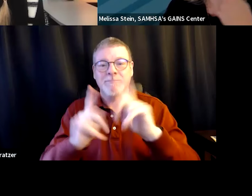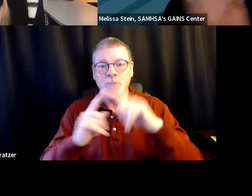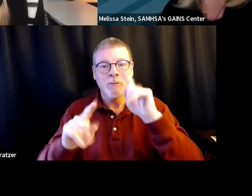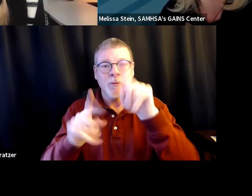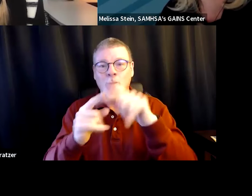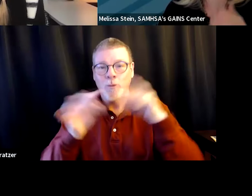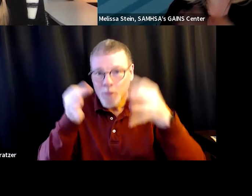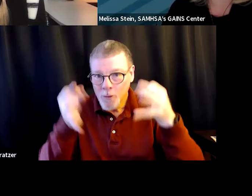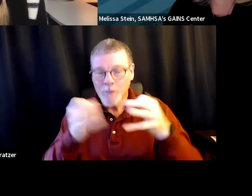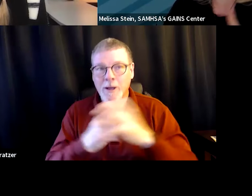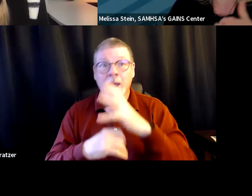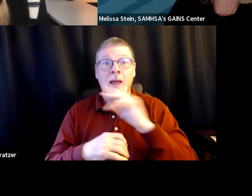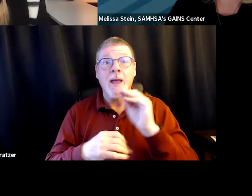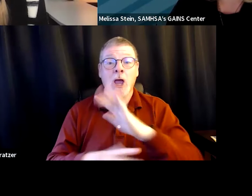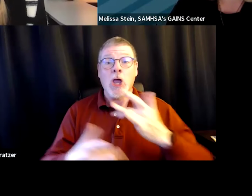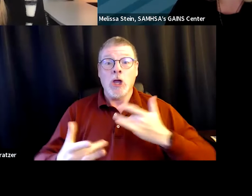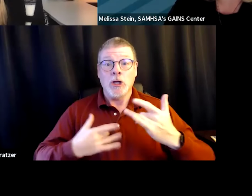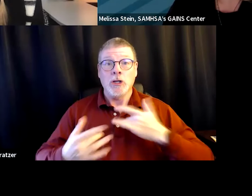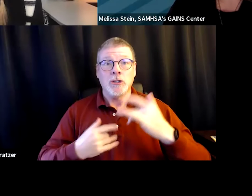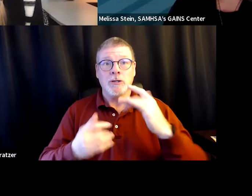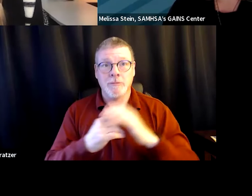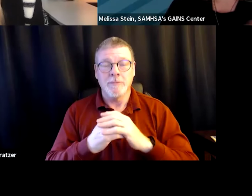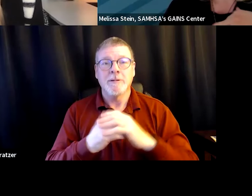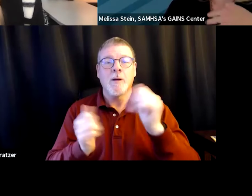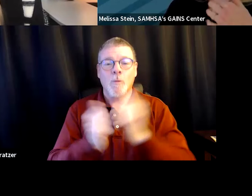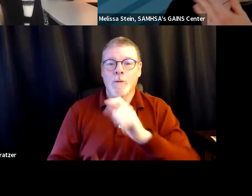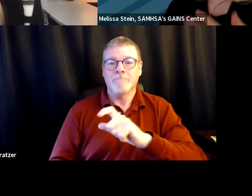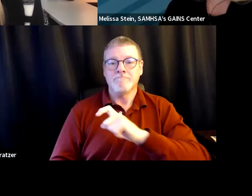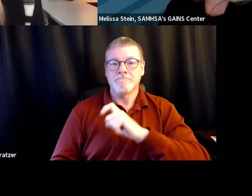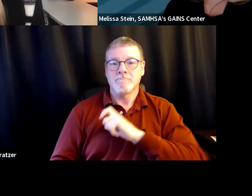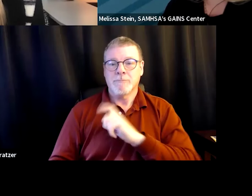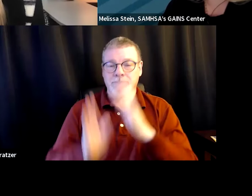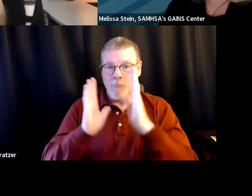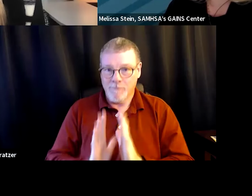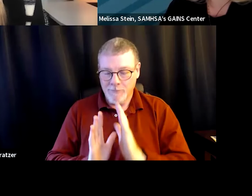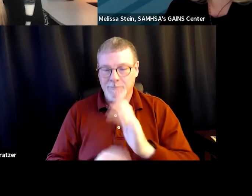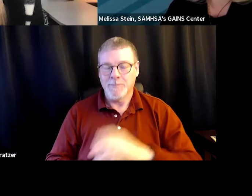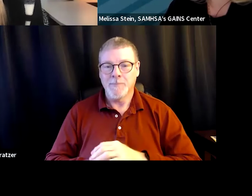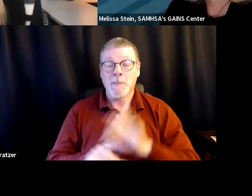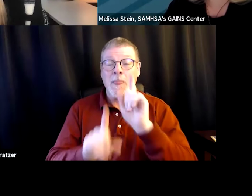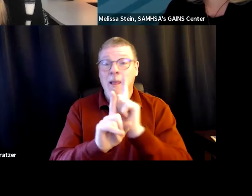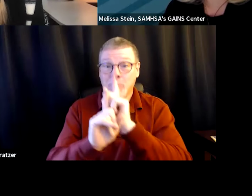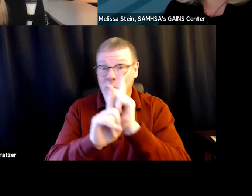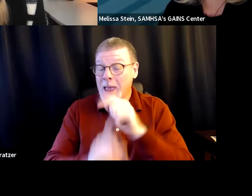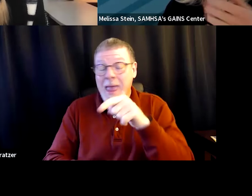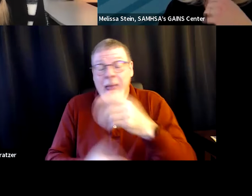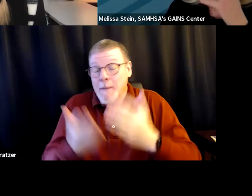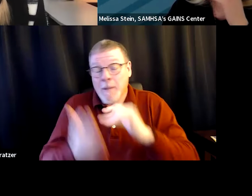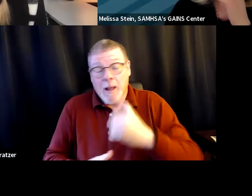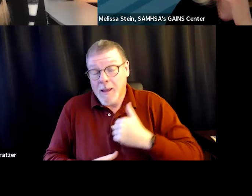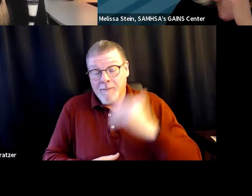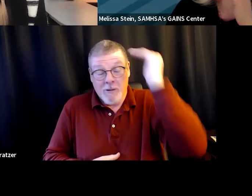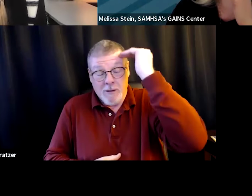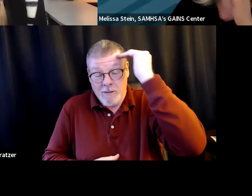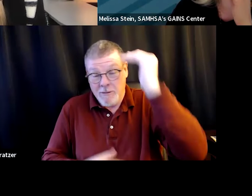share most of their concerns and questions with the field officer, who may or may not have the skills or knowledge